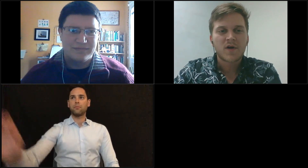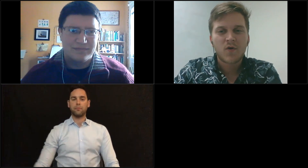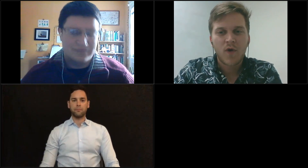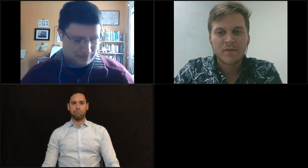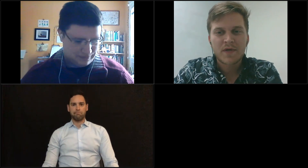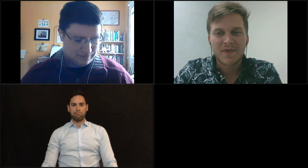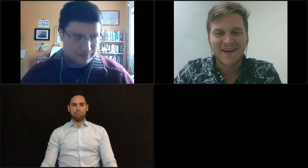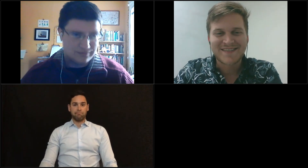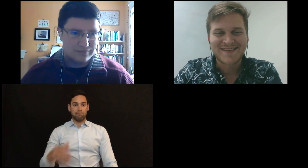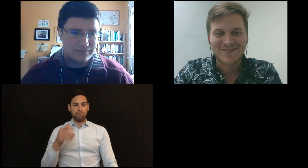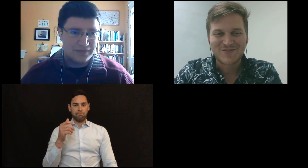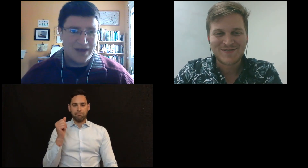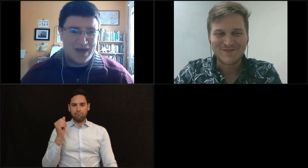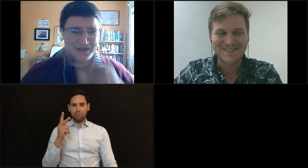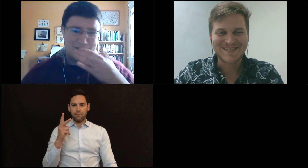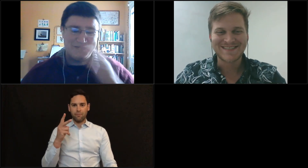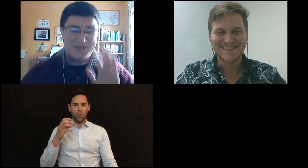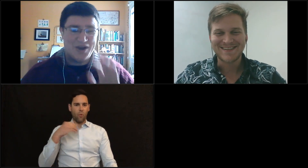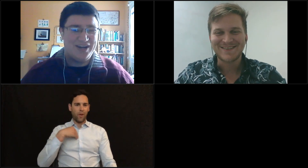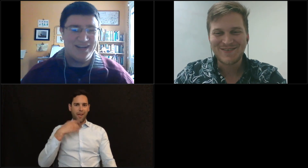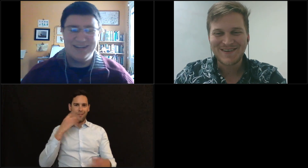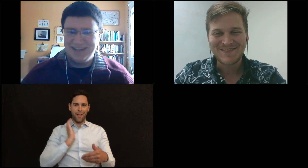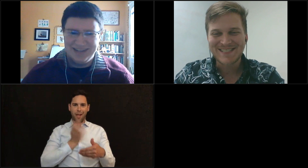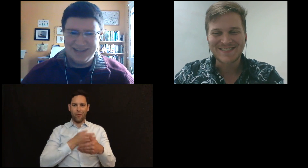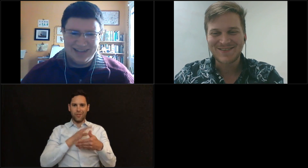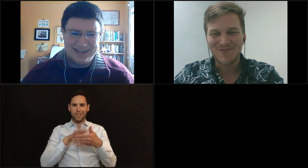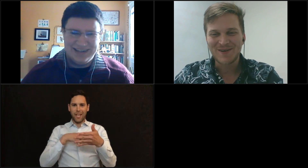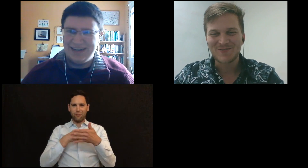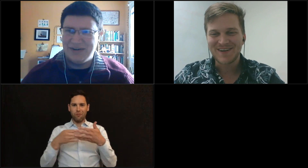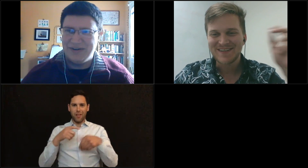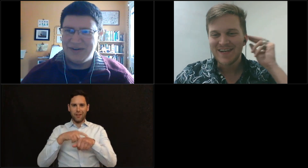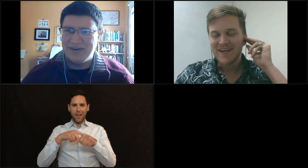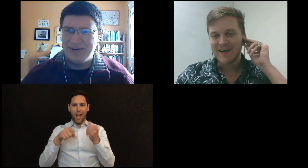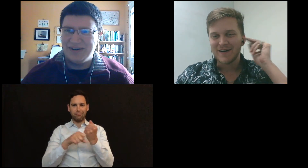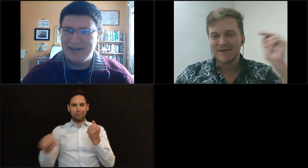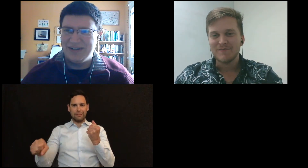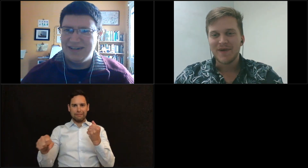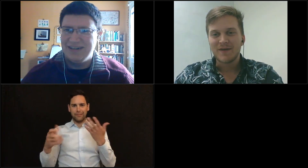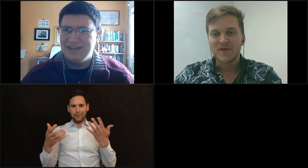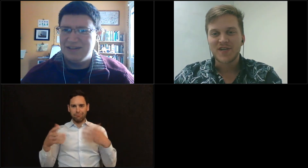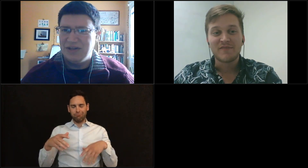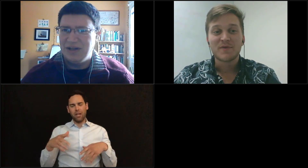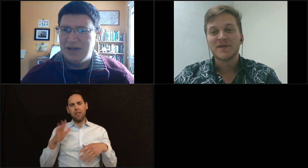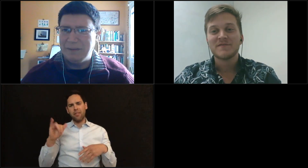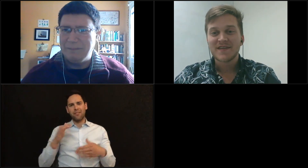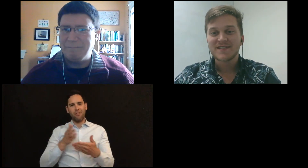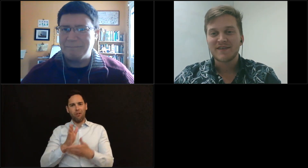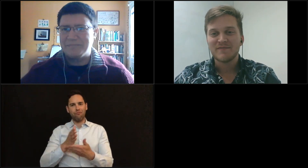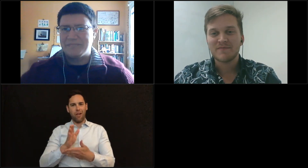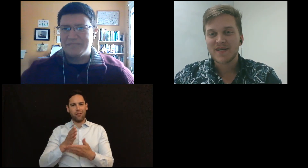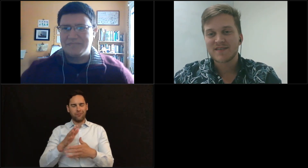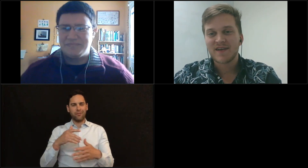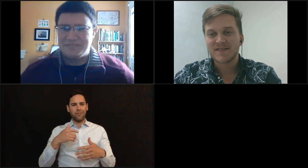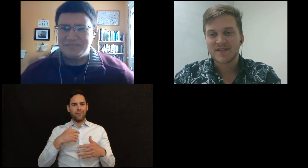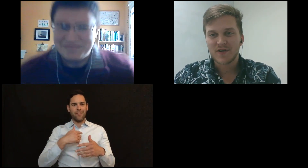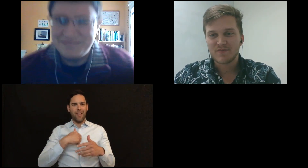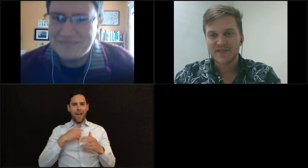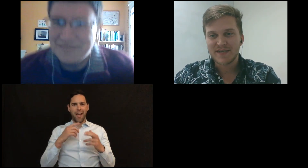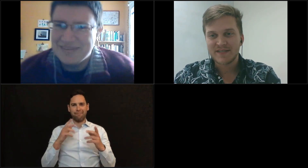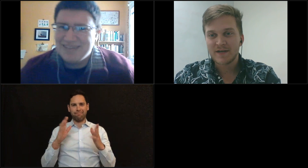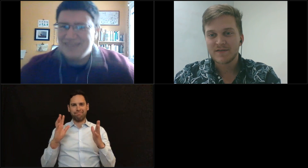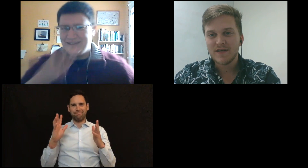So we're quite a bit behind schedule, which is quite all right. Which I prepared for this. I've made my